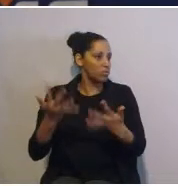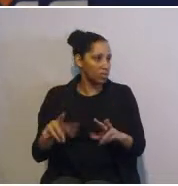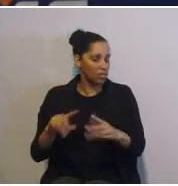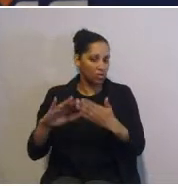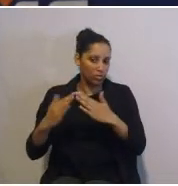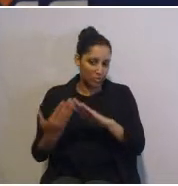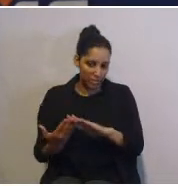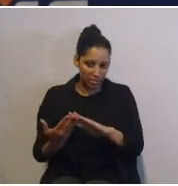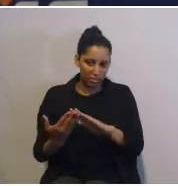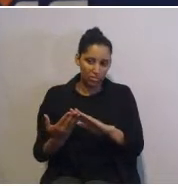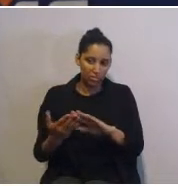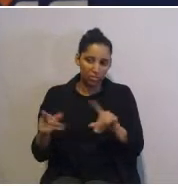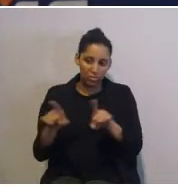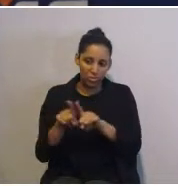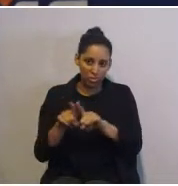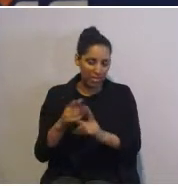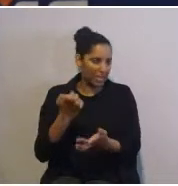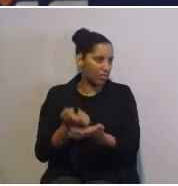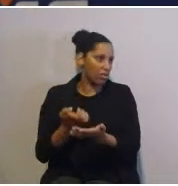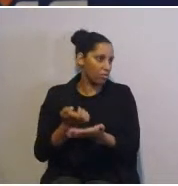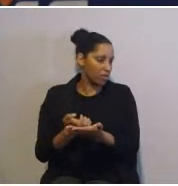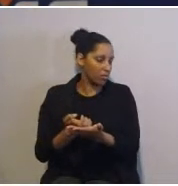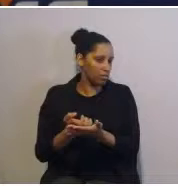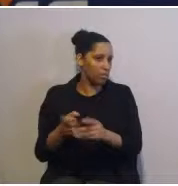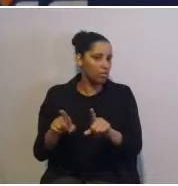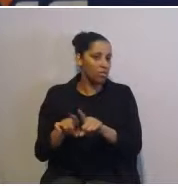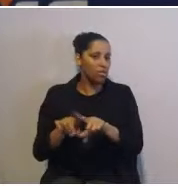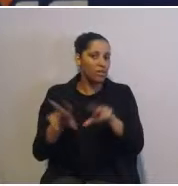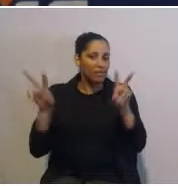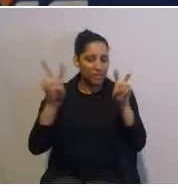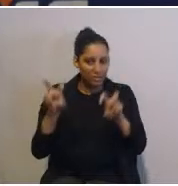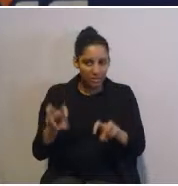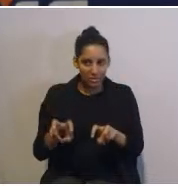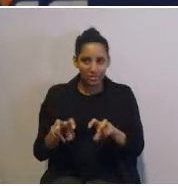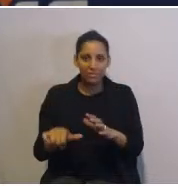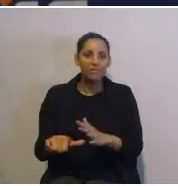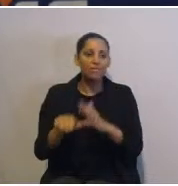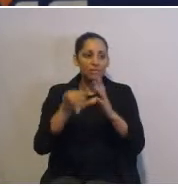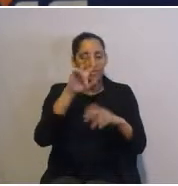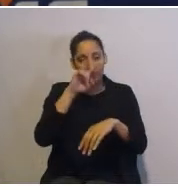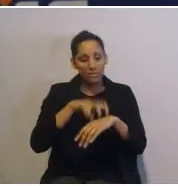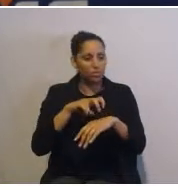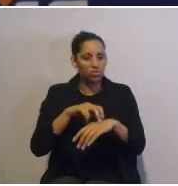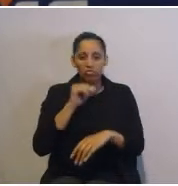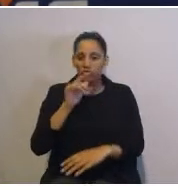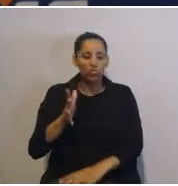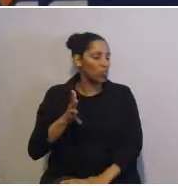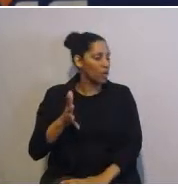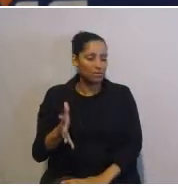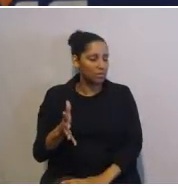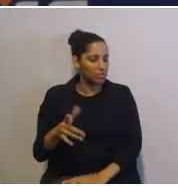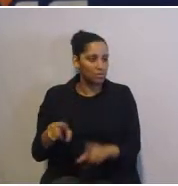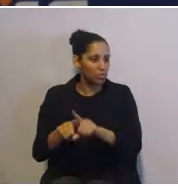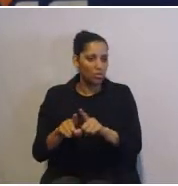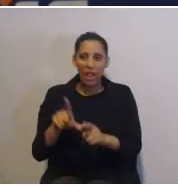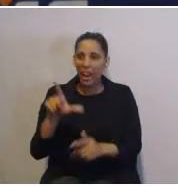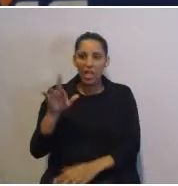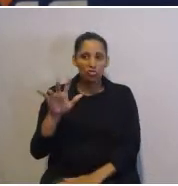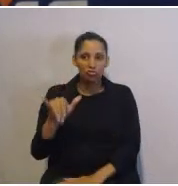community, and on the economy. Electricity is an essential need. It's not a want, and it's not a